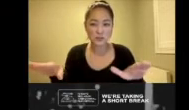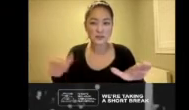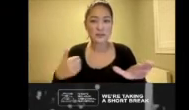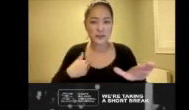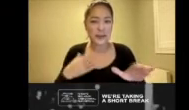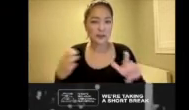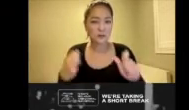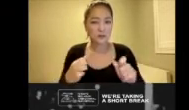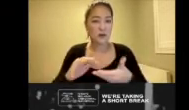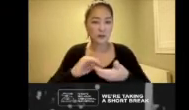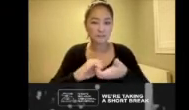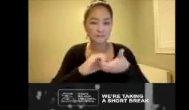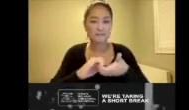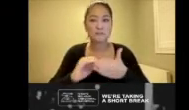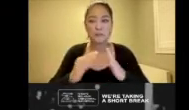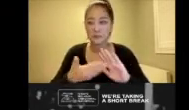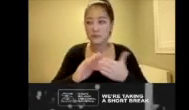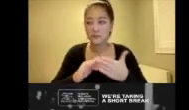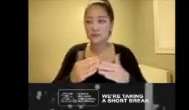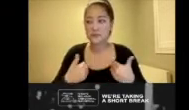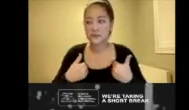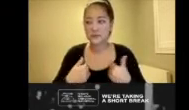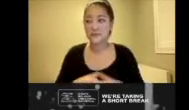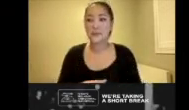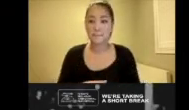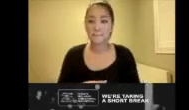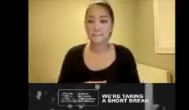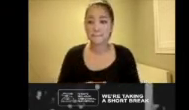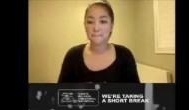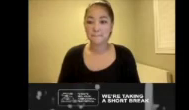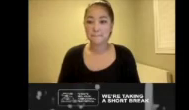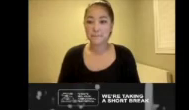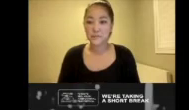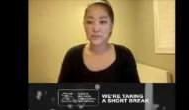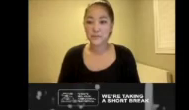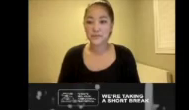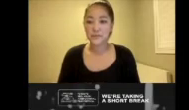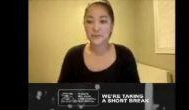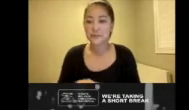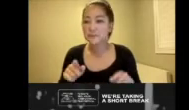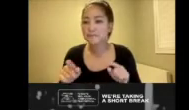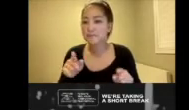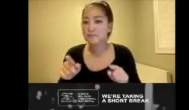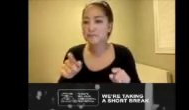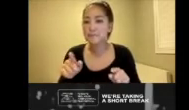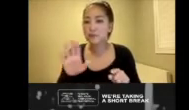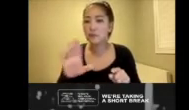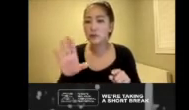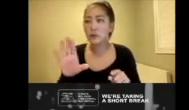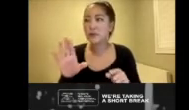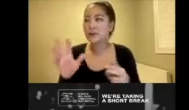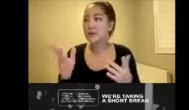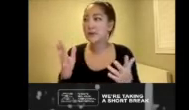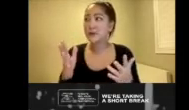And how grounded is it in like your real experiences, and how much of it is